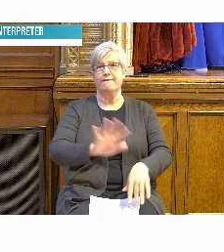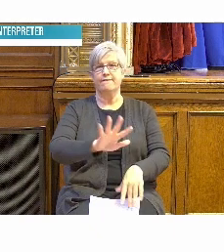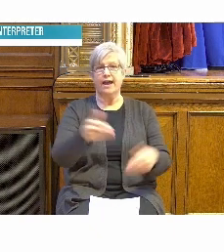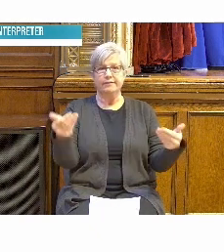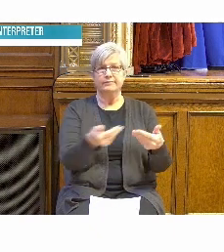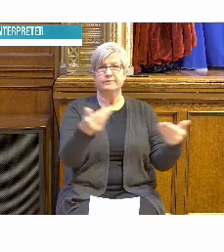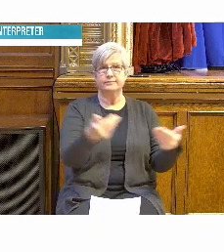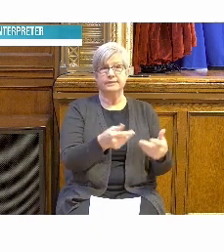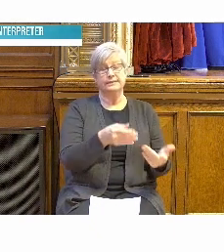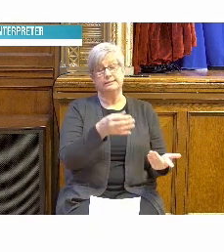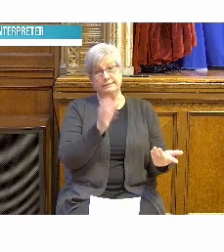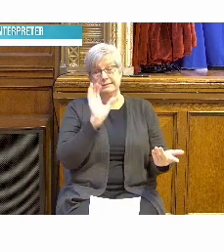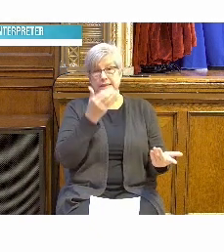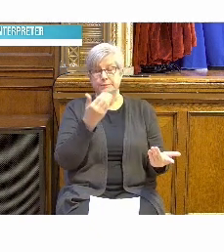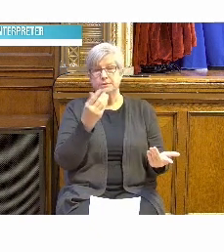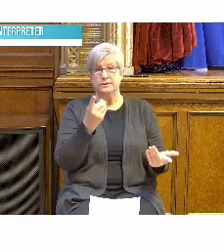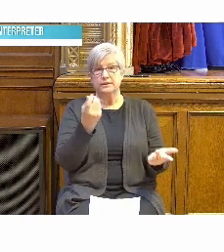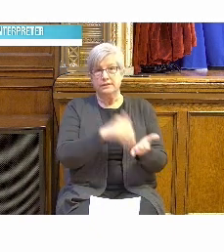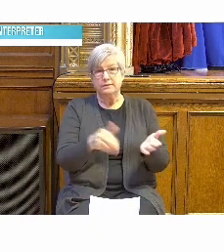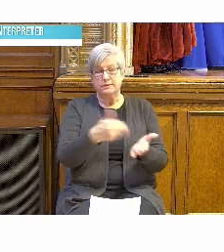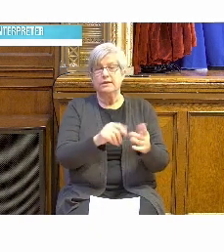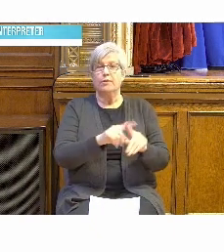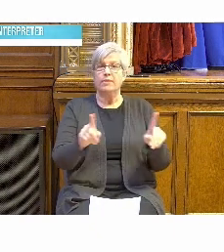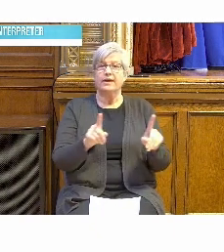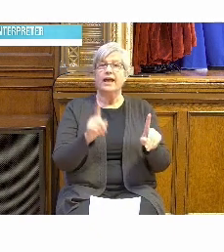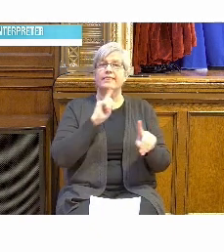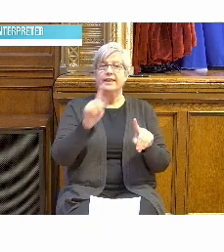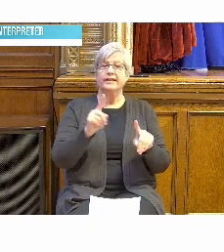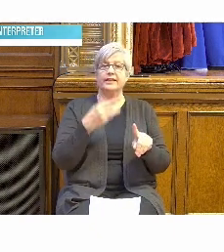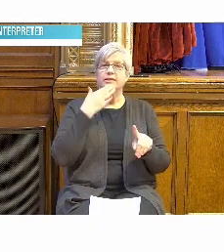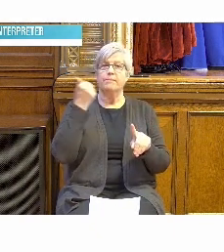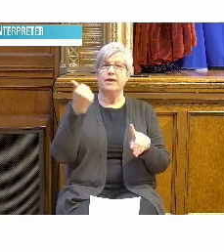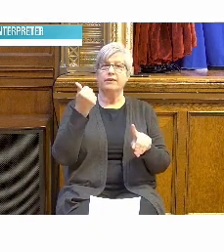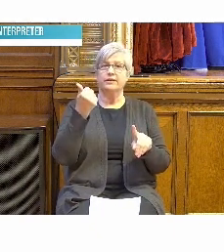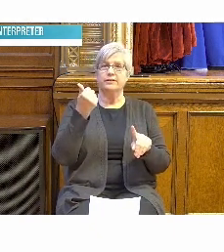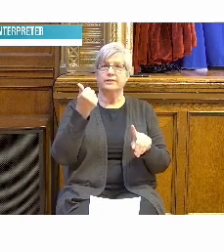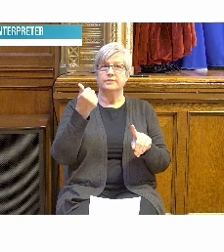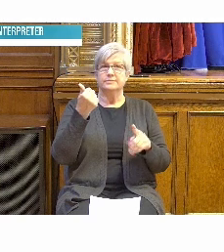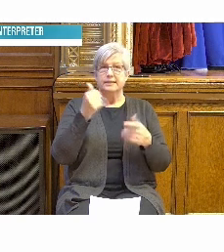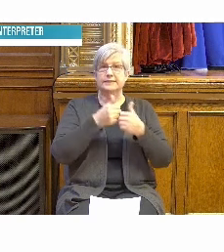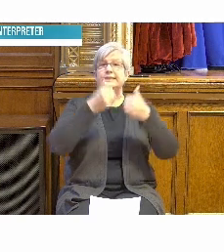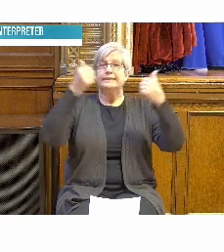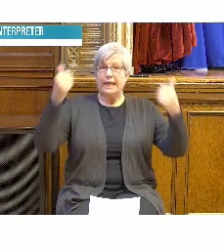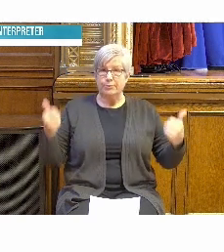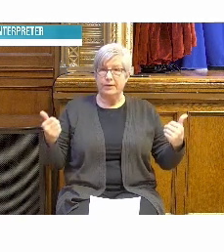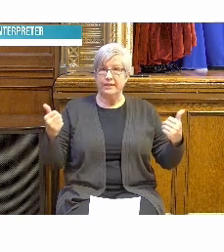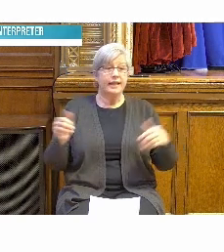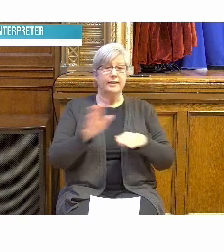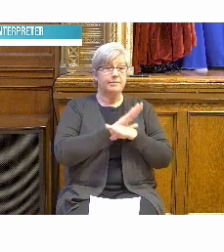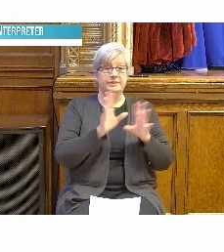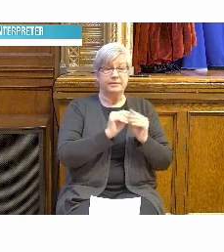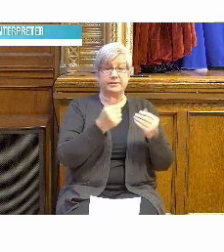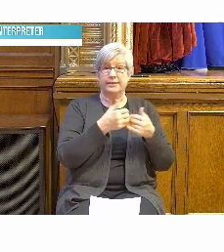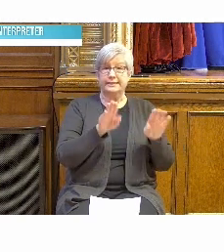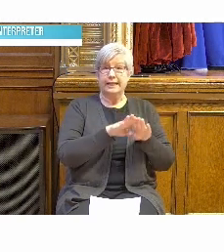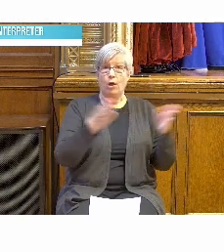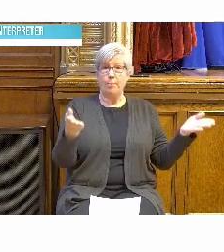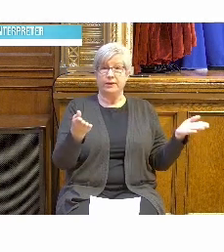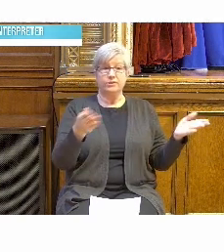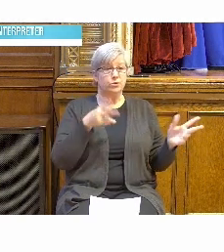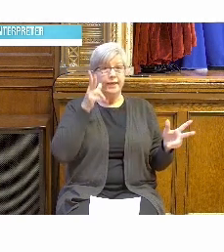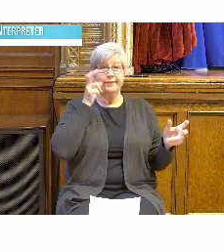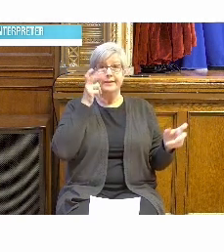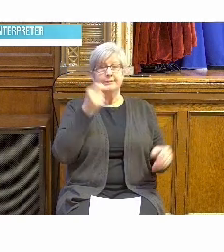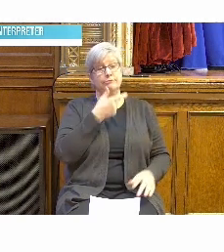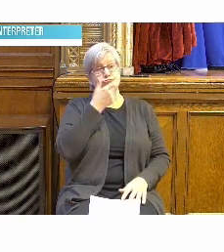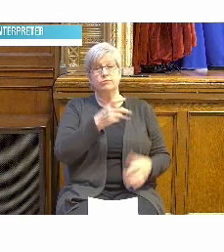But I think functionally, it would be better if we separated them out. And of course, they're still public, so the public is still welcome to listen in and